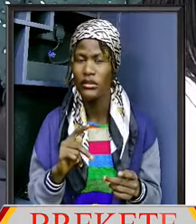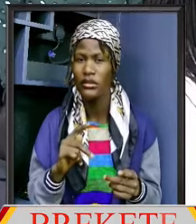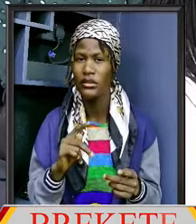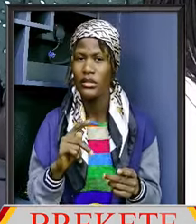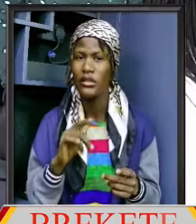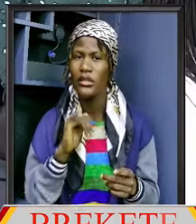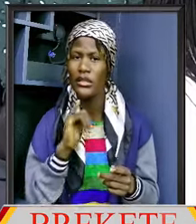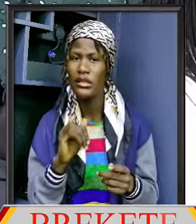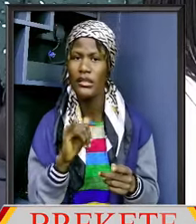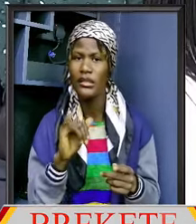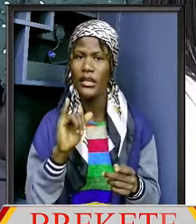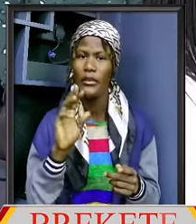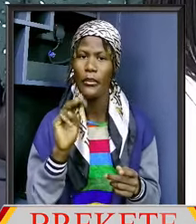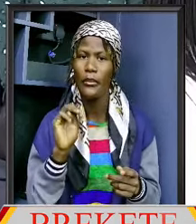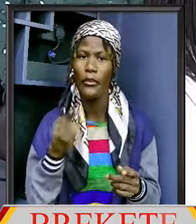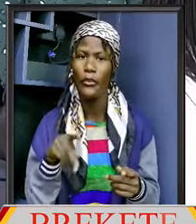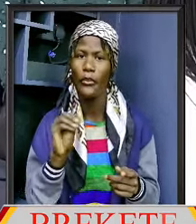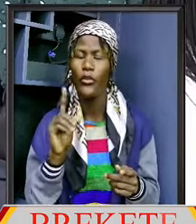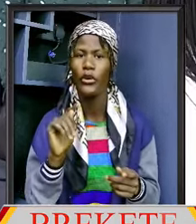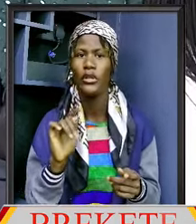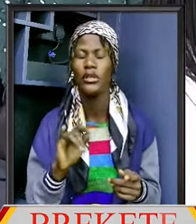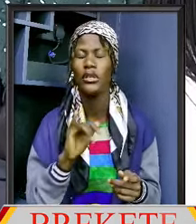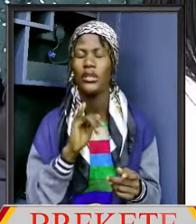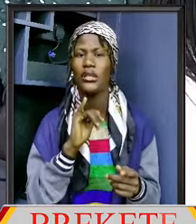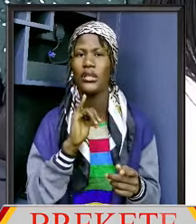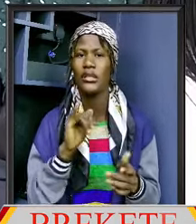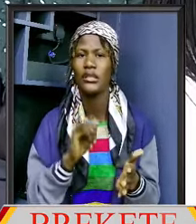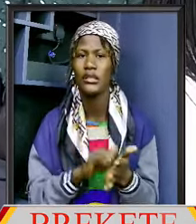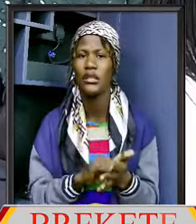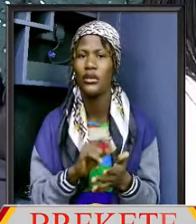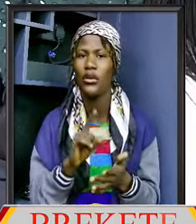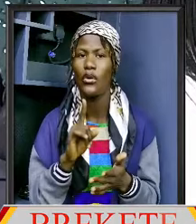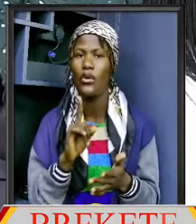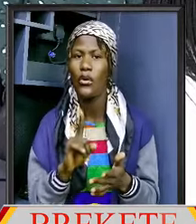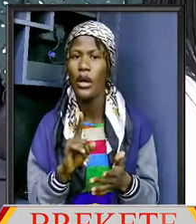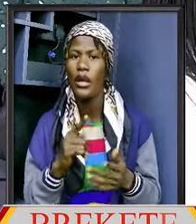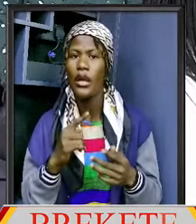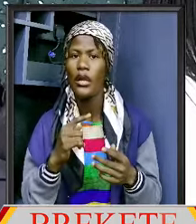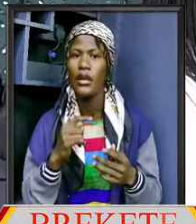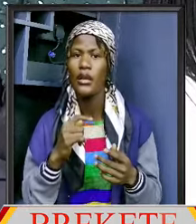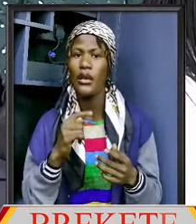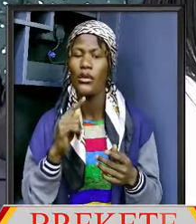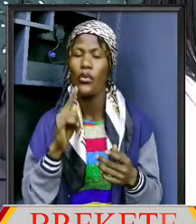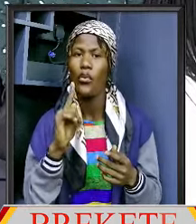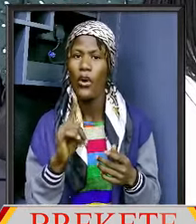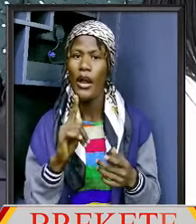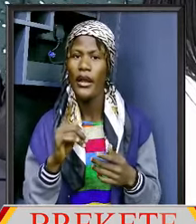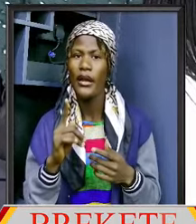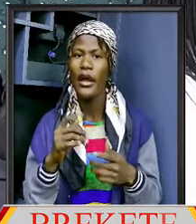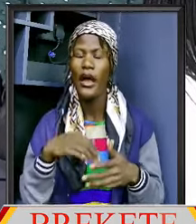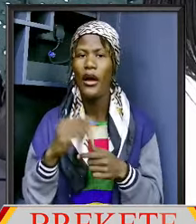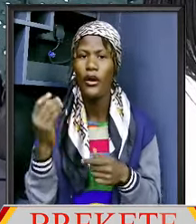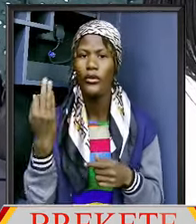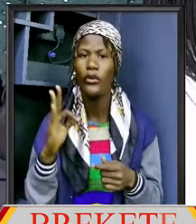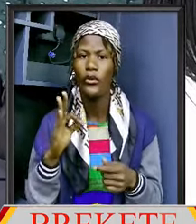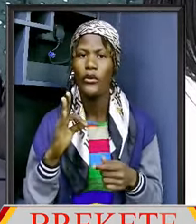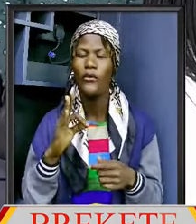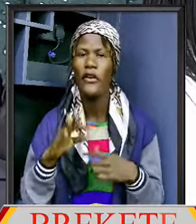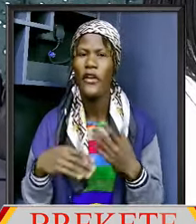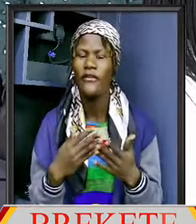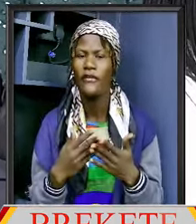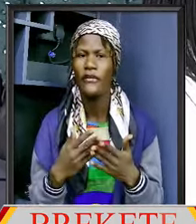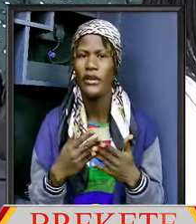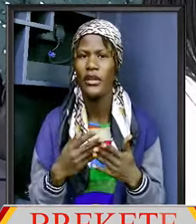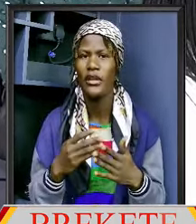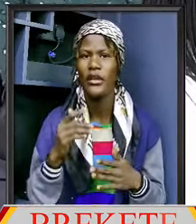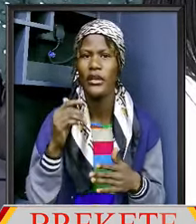harm, they wound you, sometimes kill one out of every 10 where they go seek